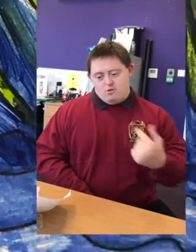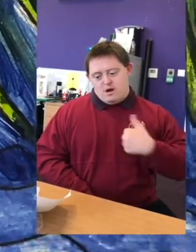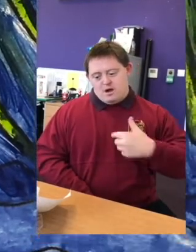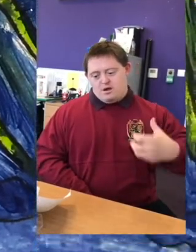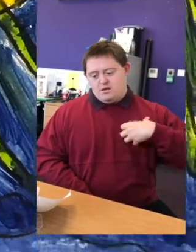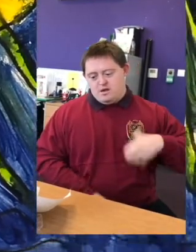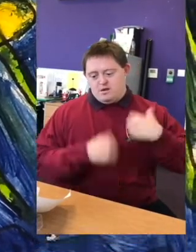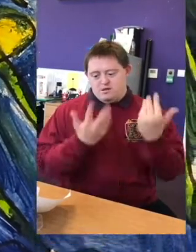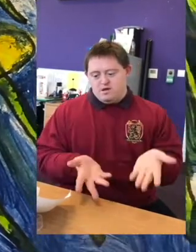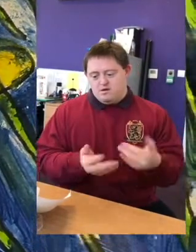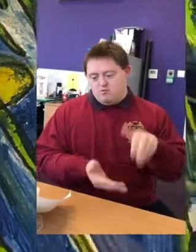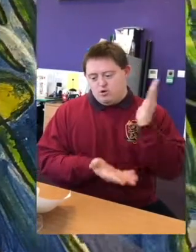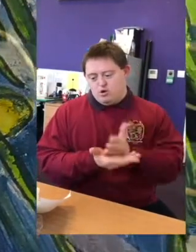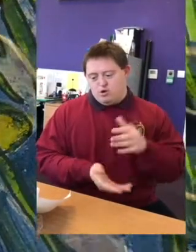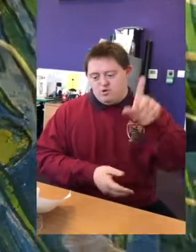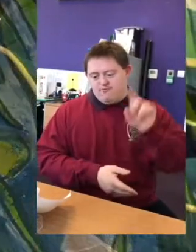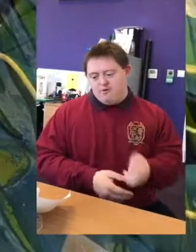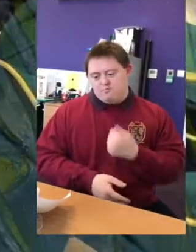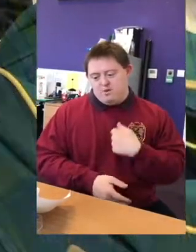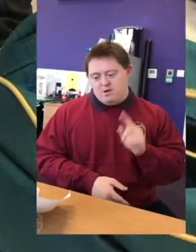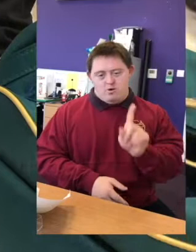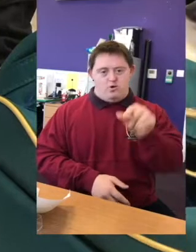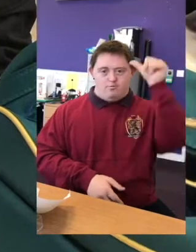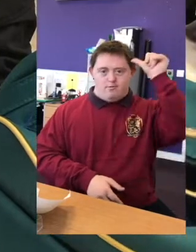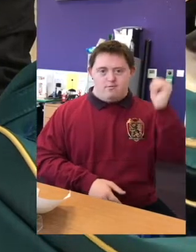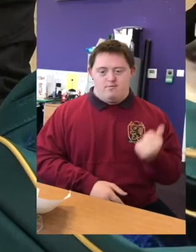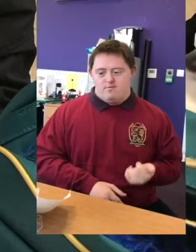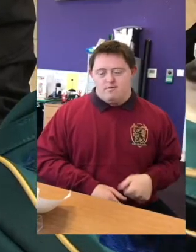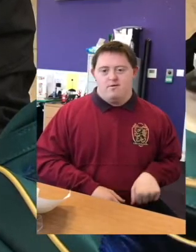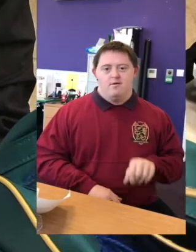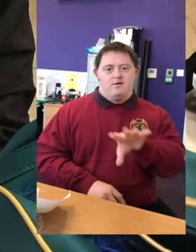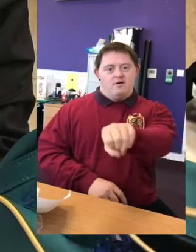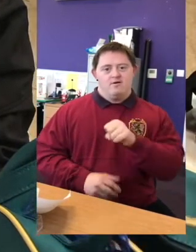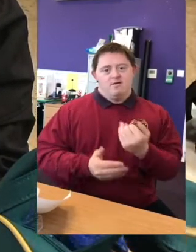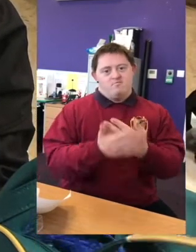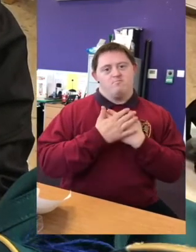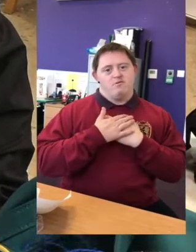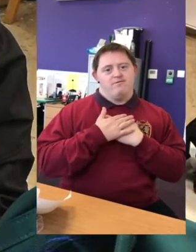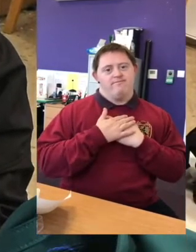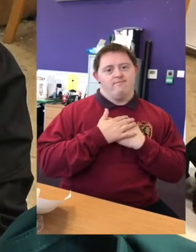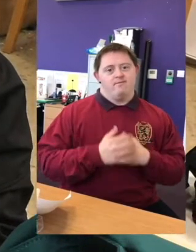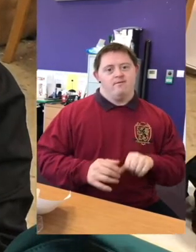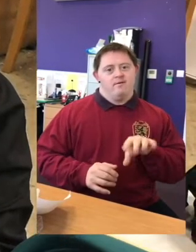All I need now is just for me to know. Take a